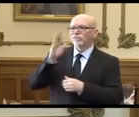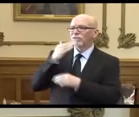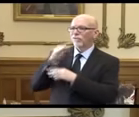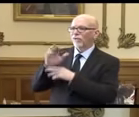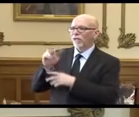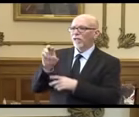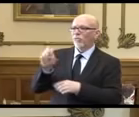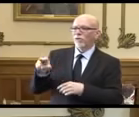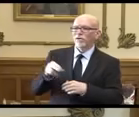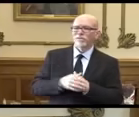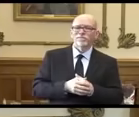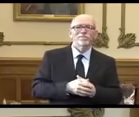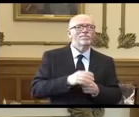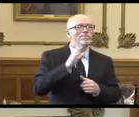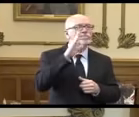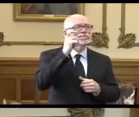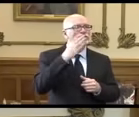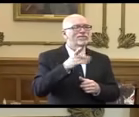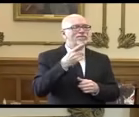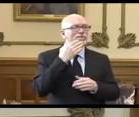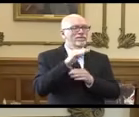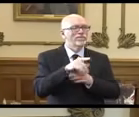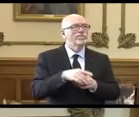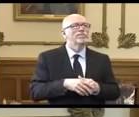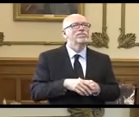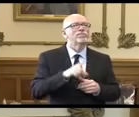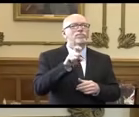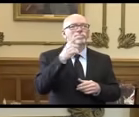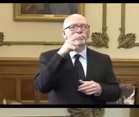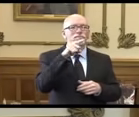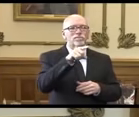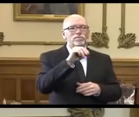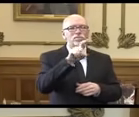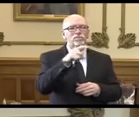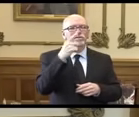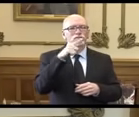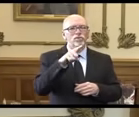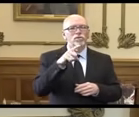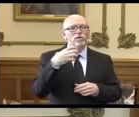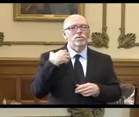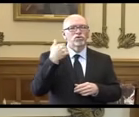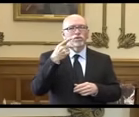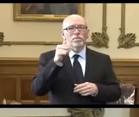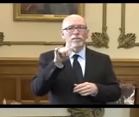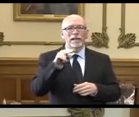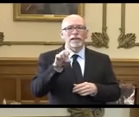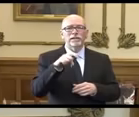Cameron. Hi, Governor. Good afternoon. A question for you and a question for Commissioner Payne.